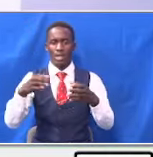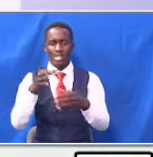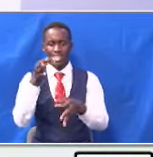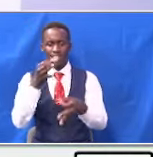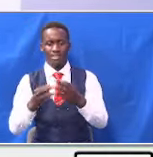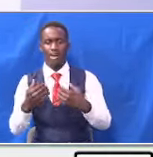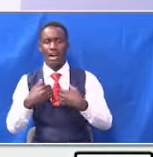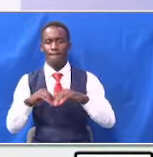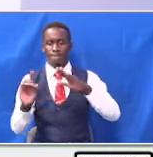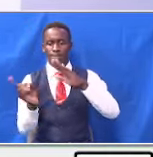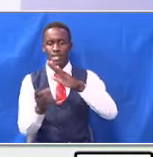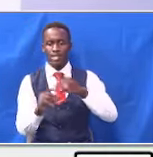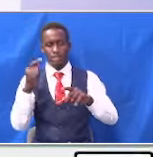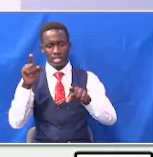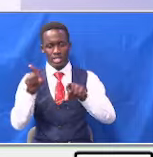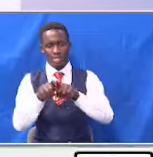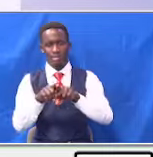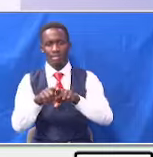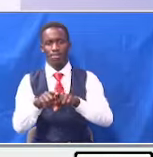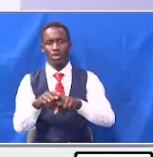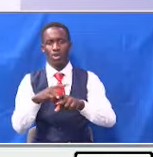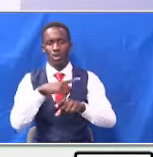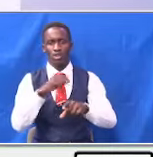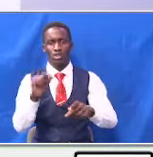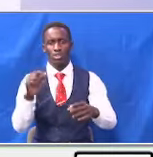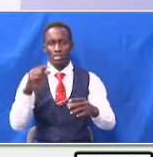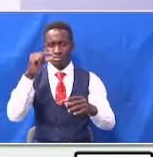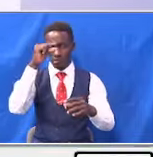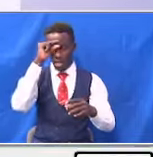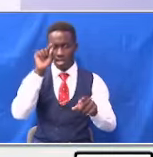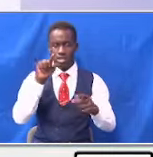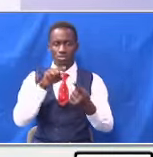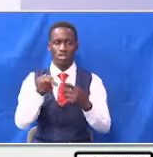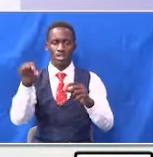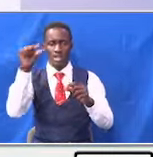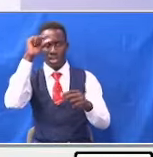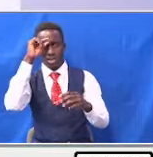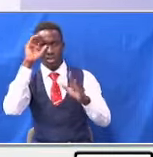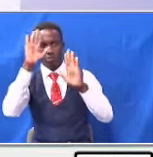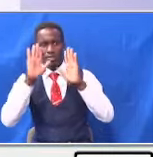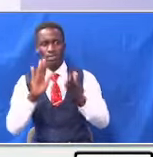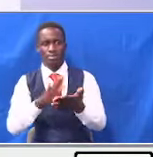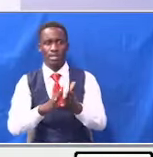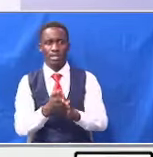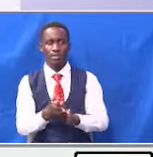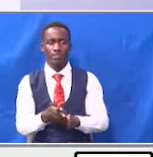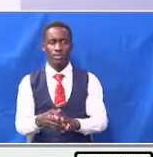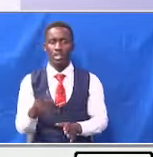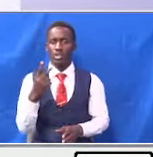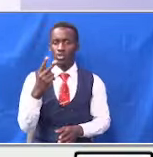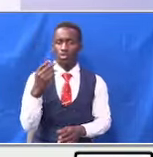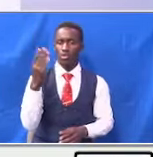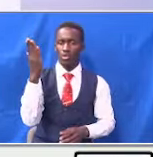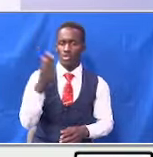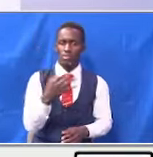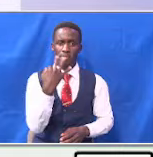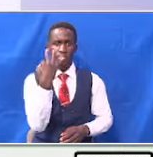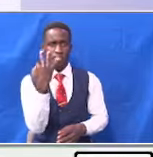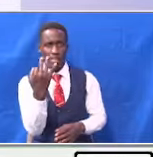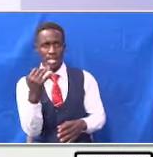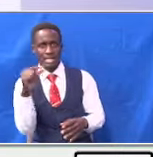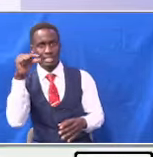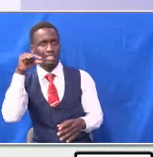for PPP that also goes to do government-to-government, that would have been wonderful. Another thing, the two-thirds gender rule, he brought it up. We didn't